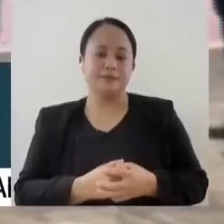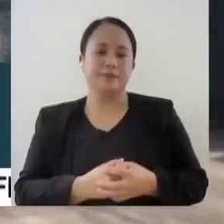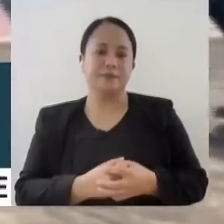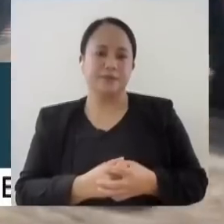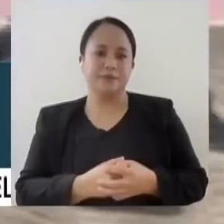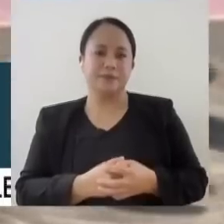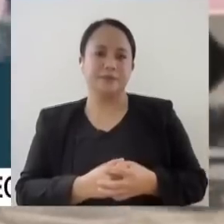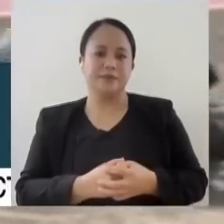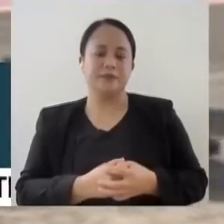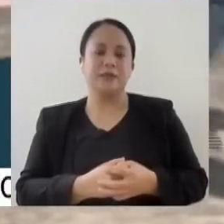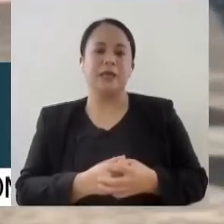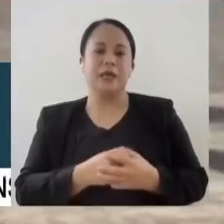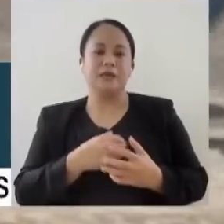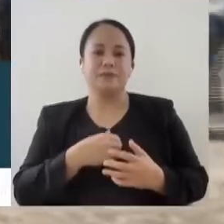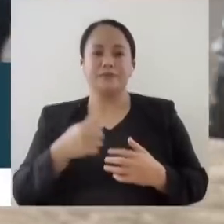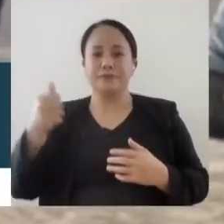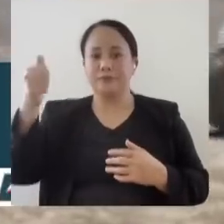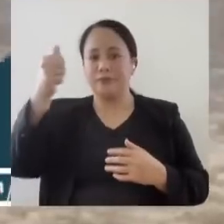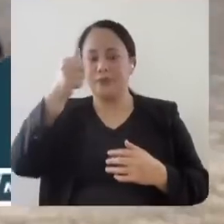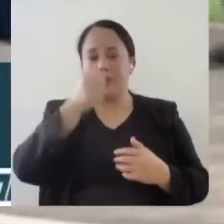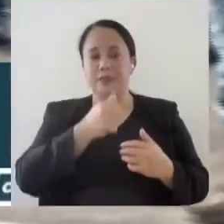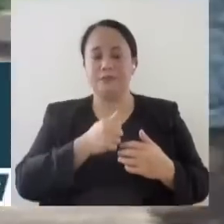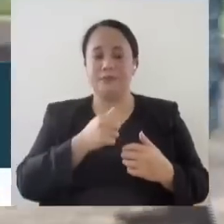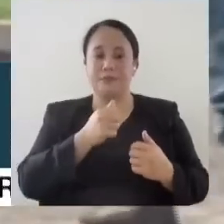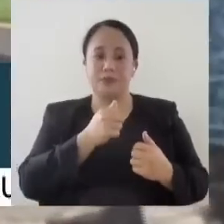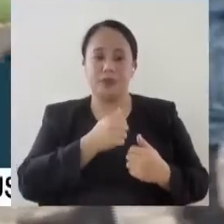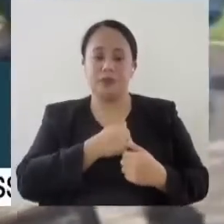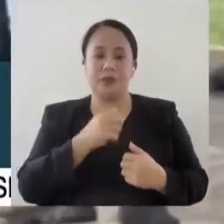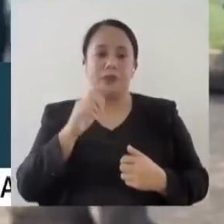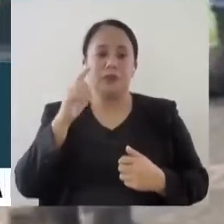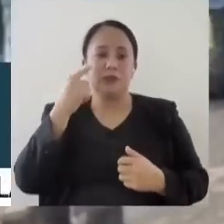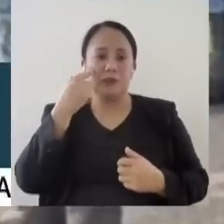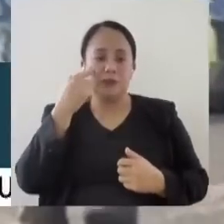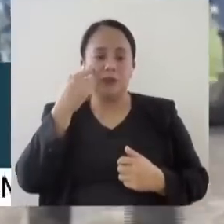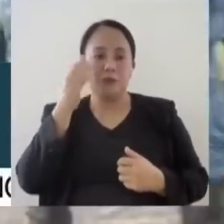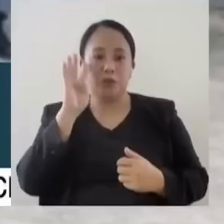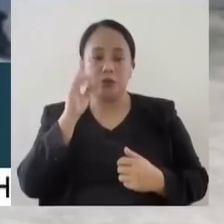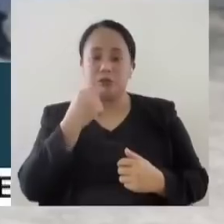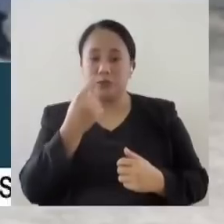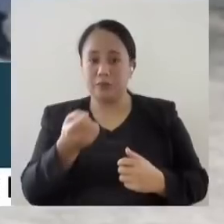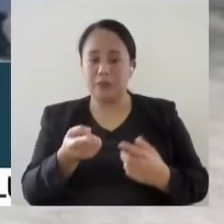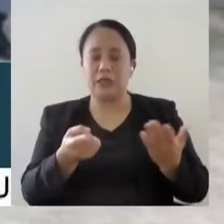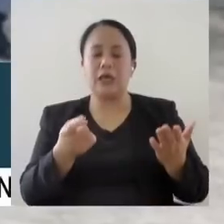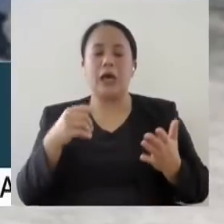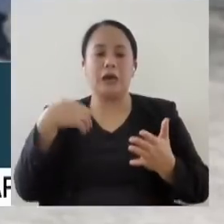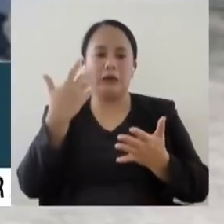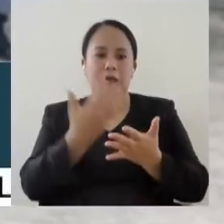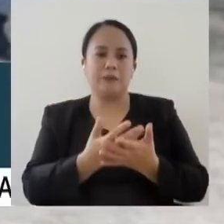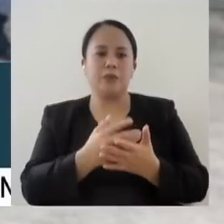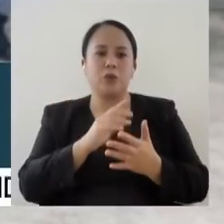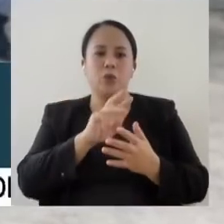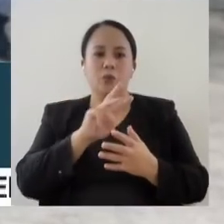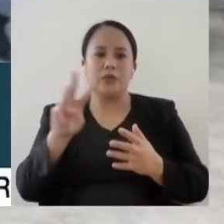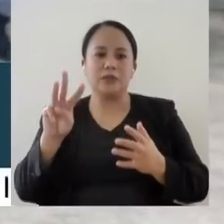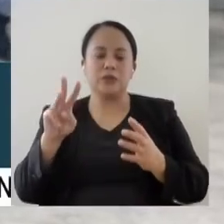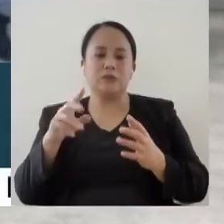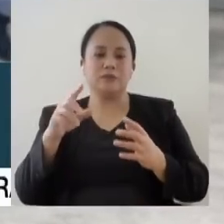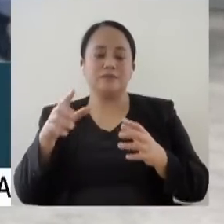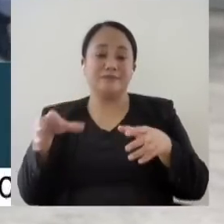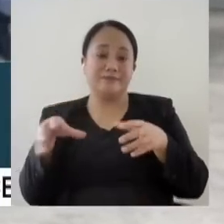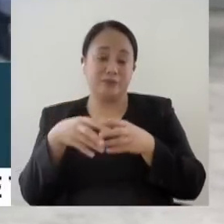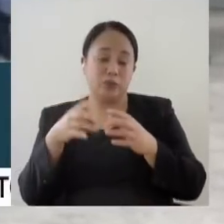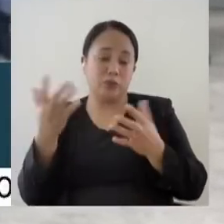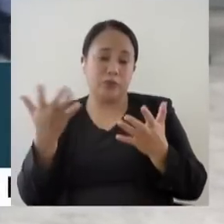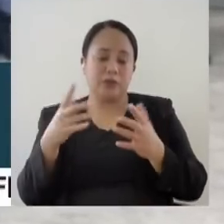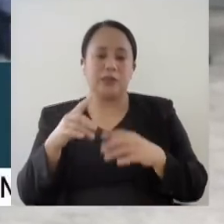Armed Forces of the Philippines Chief of Staff General Romeo Bronner Jr. arrived at the Western Command Headquarters in Puerto Princesa,